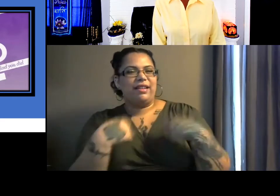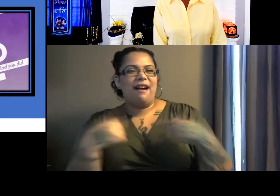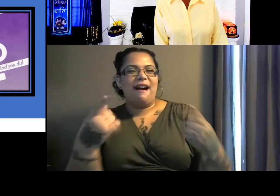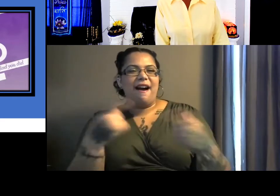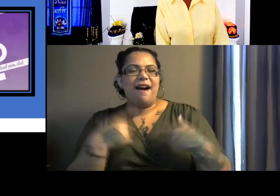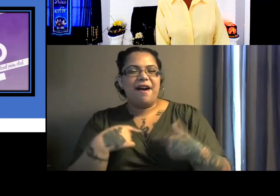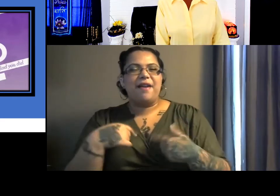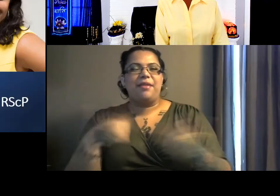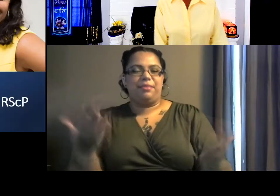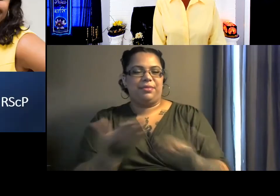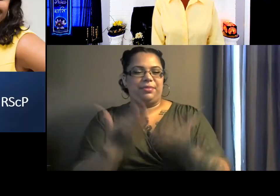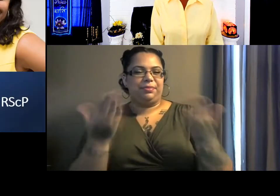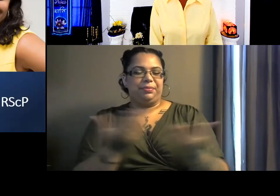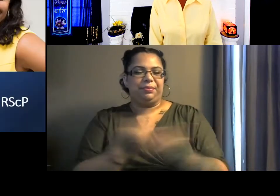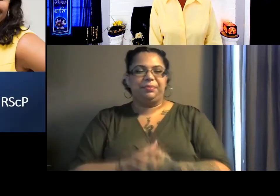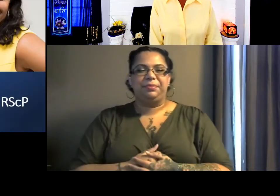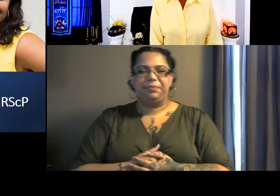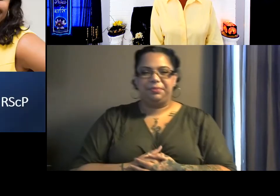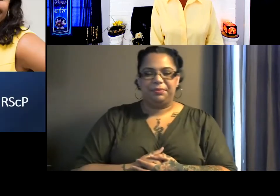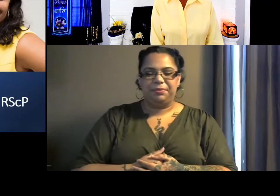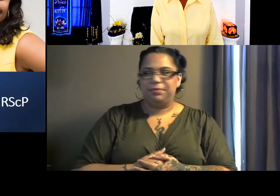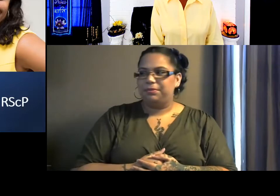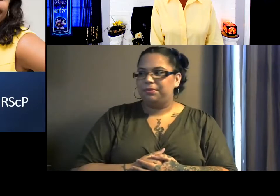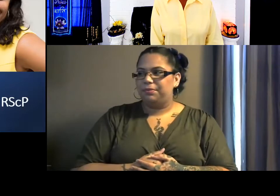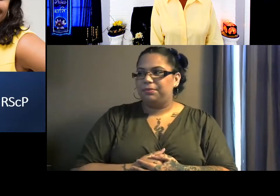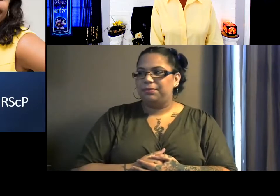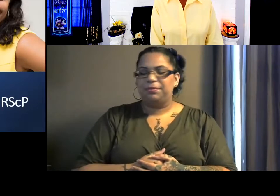Indeed, indeed.